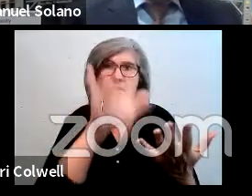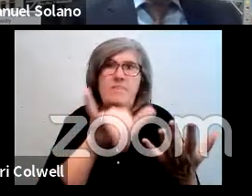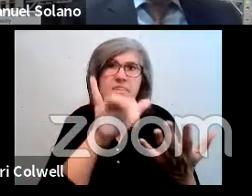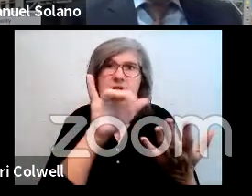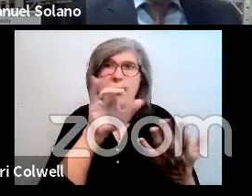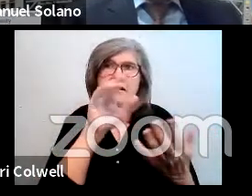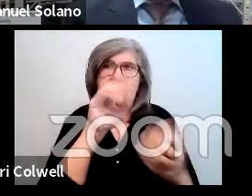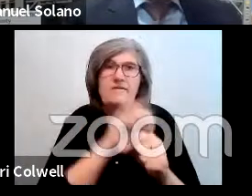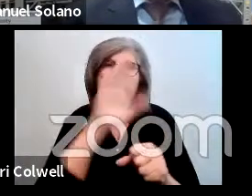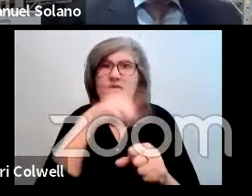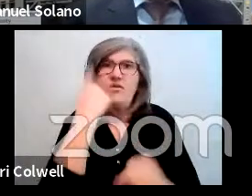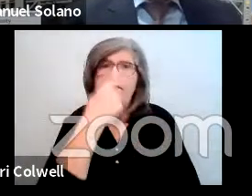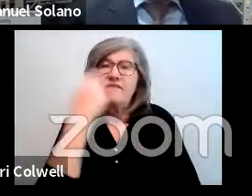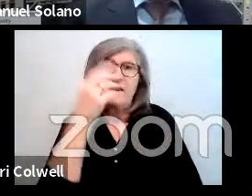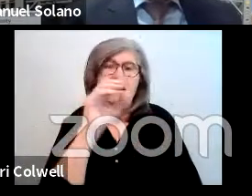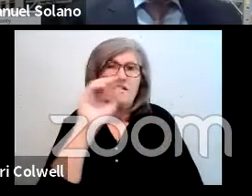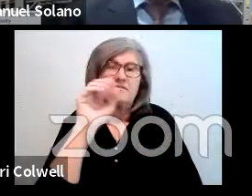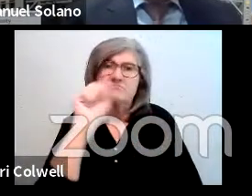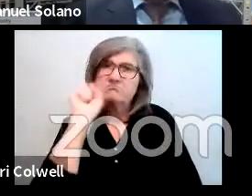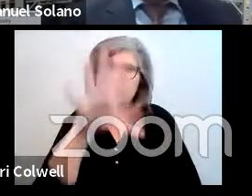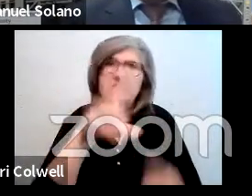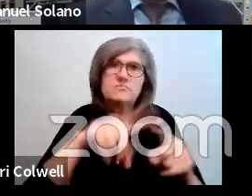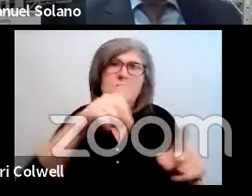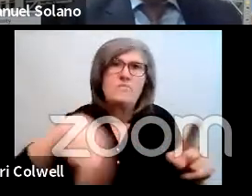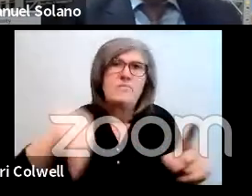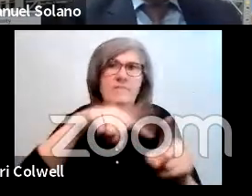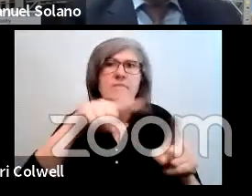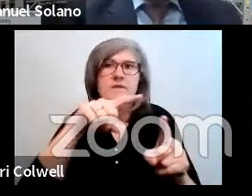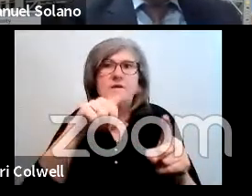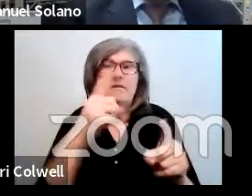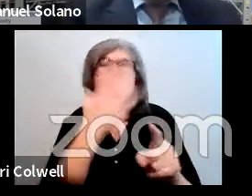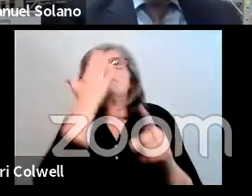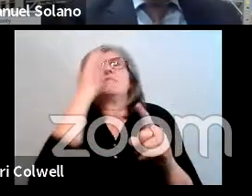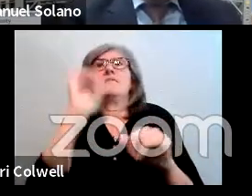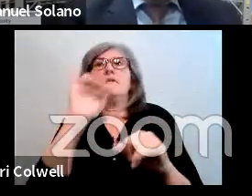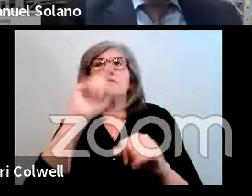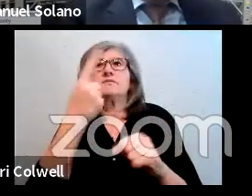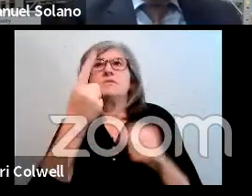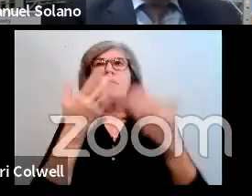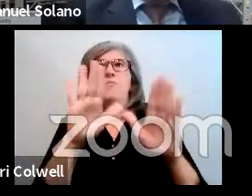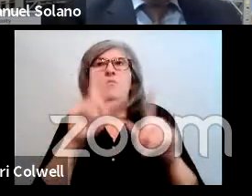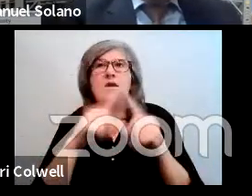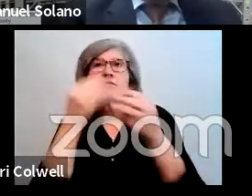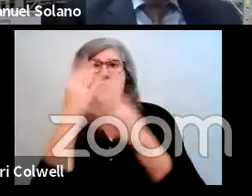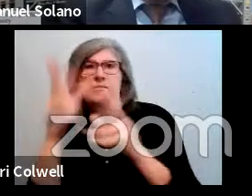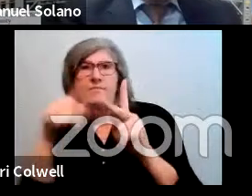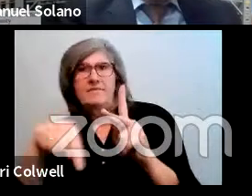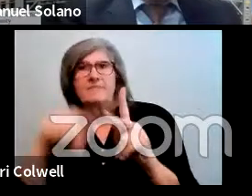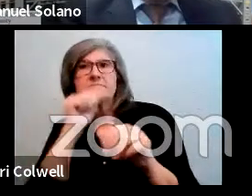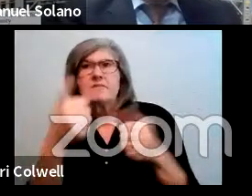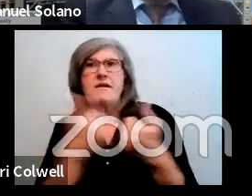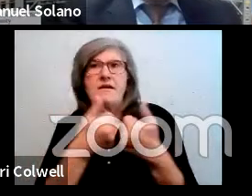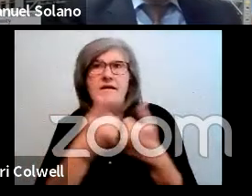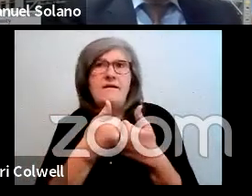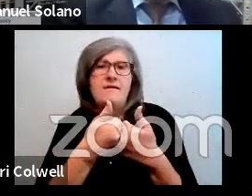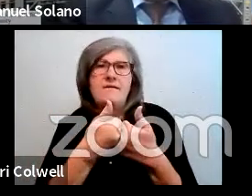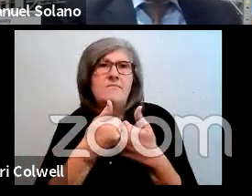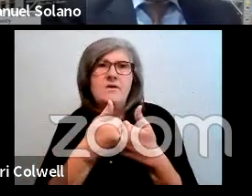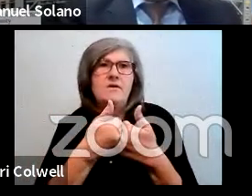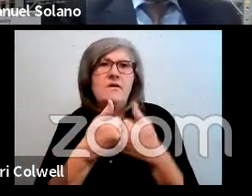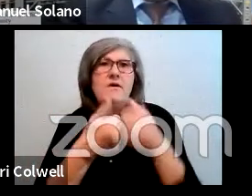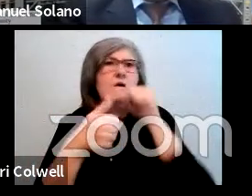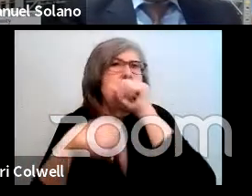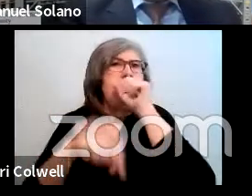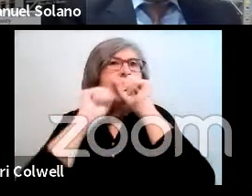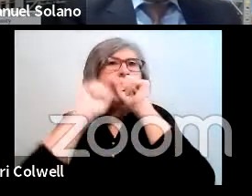face, because I think that's the only way that sometimes it gets across to people that this is not a game. This is not, a